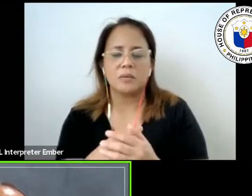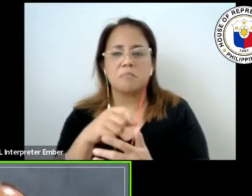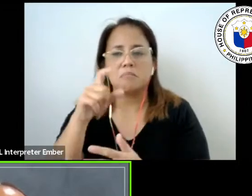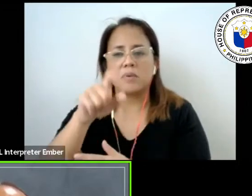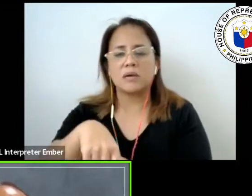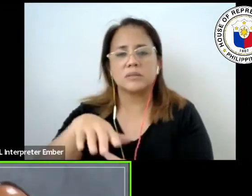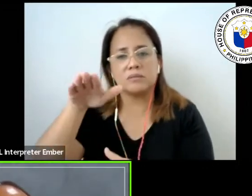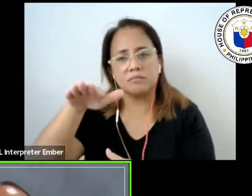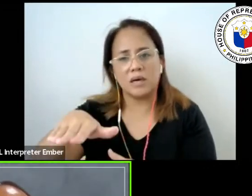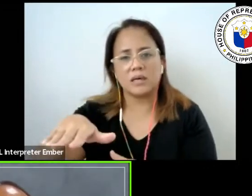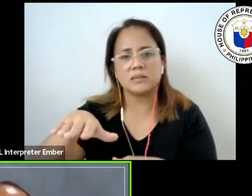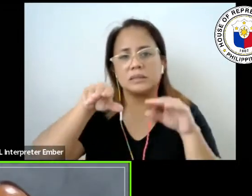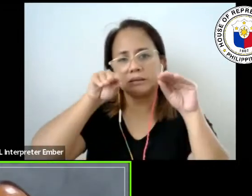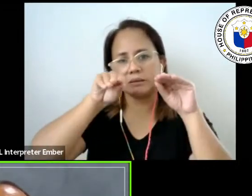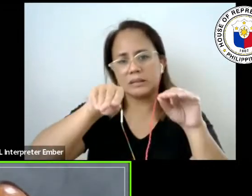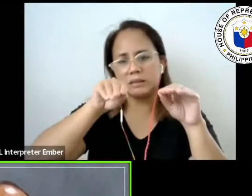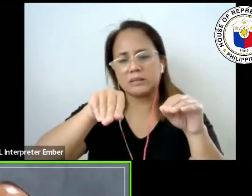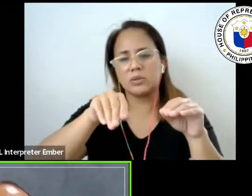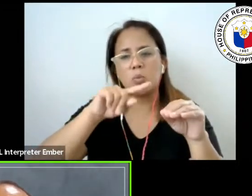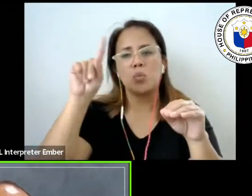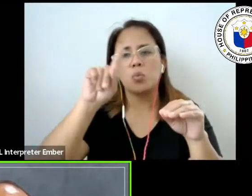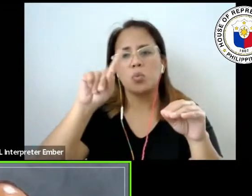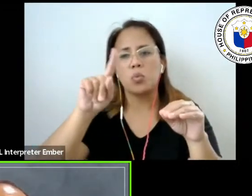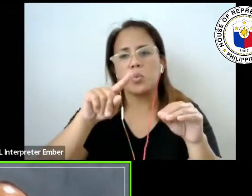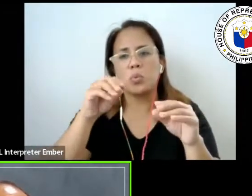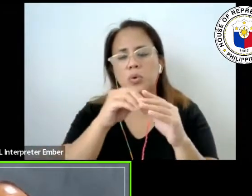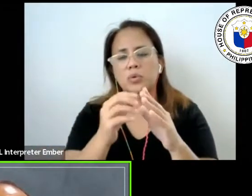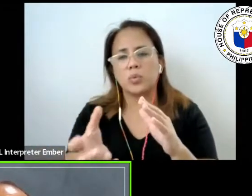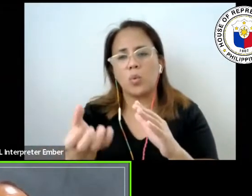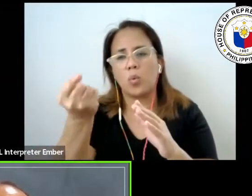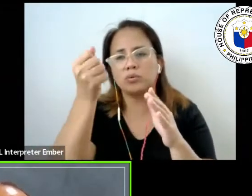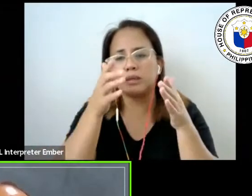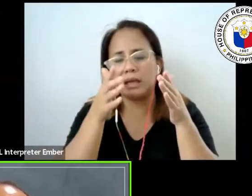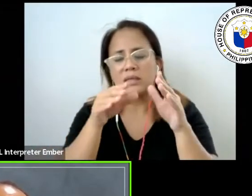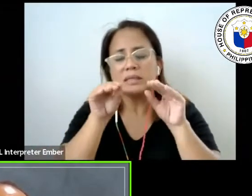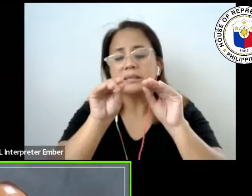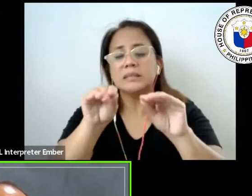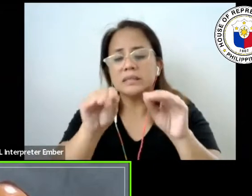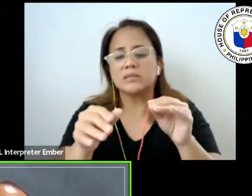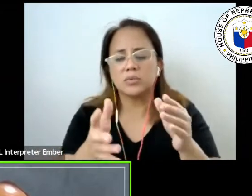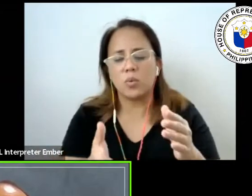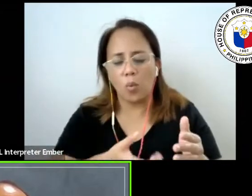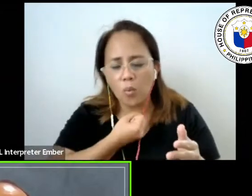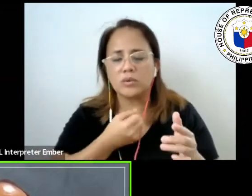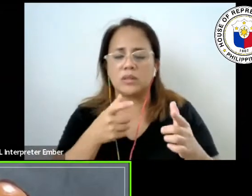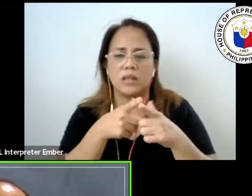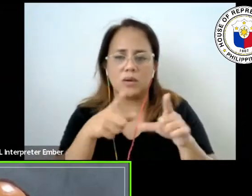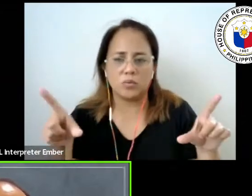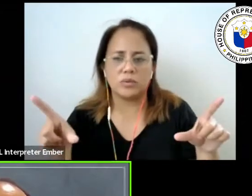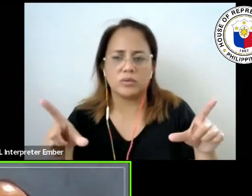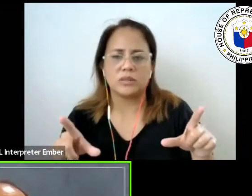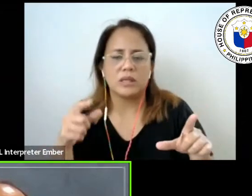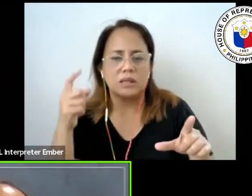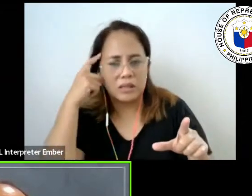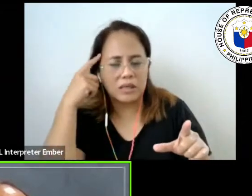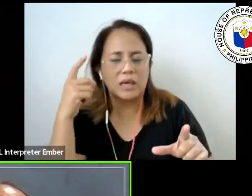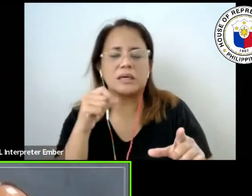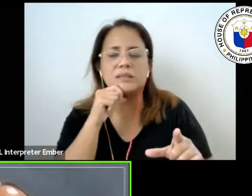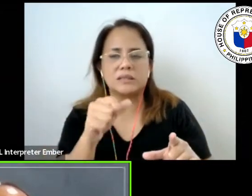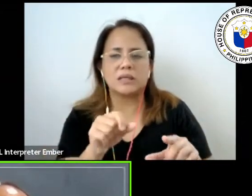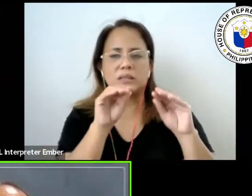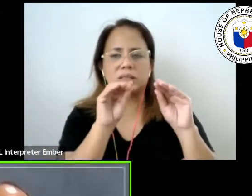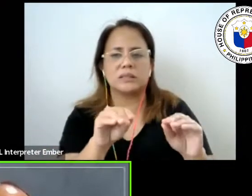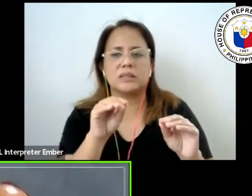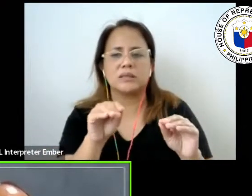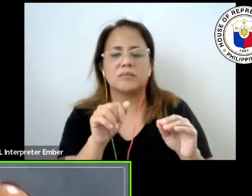yung bata tuturuan ng content in the language and of his expression and thinking rather than tuturuan